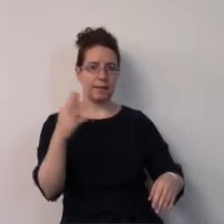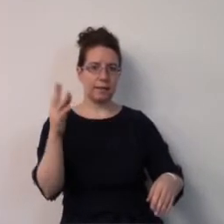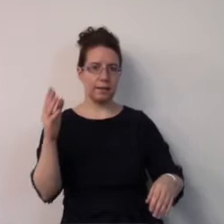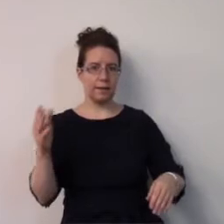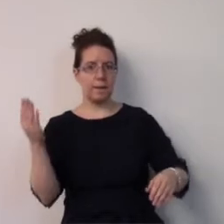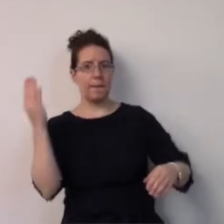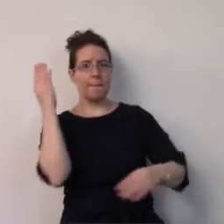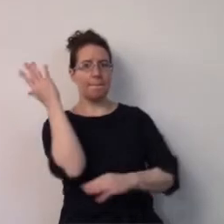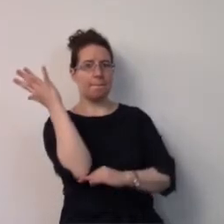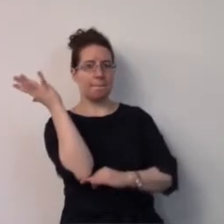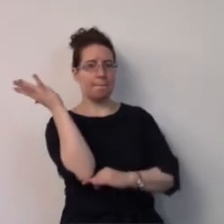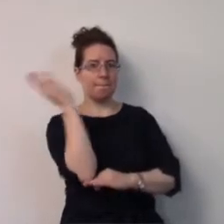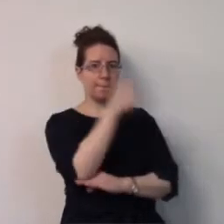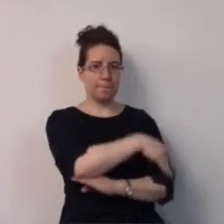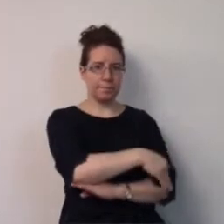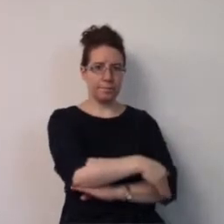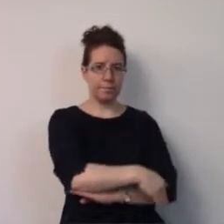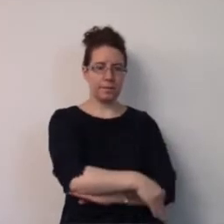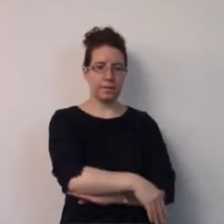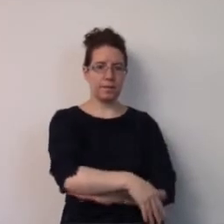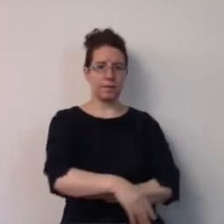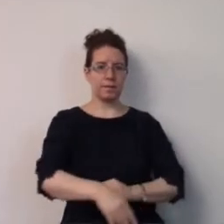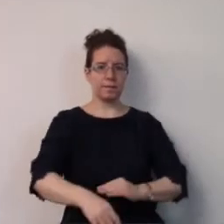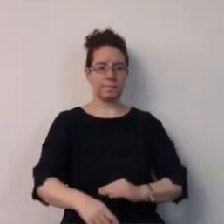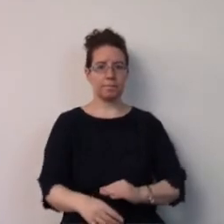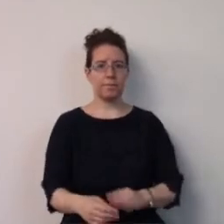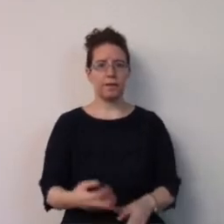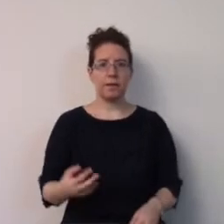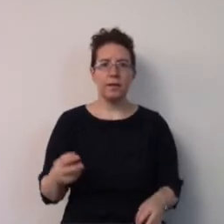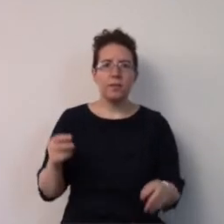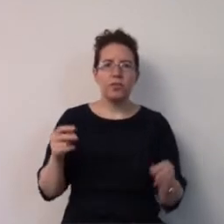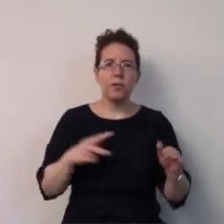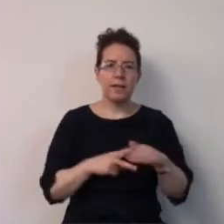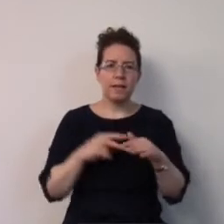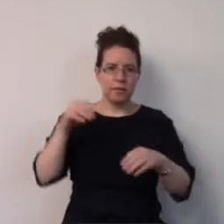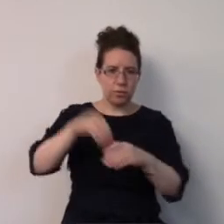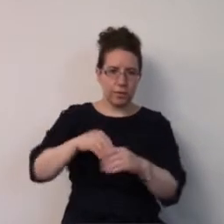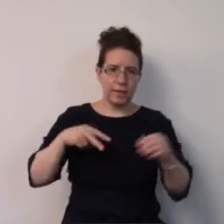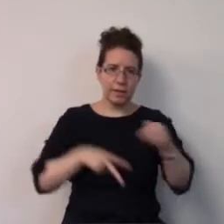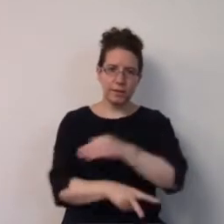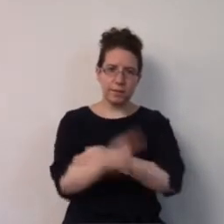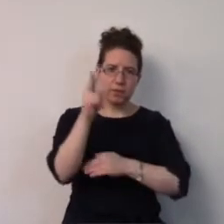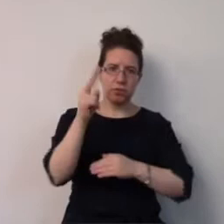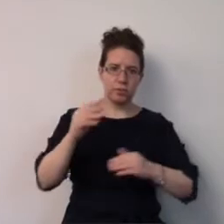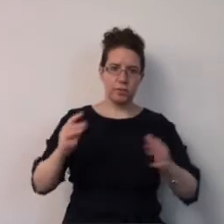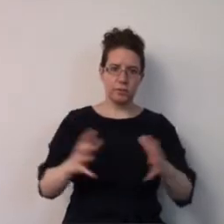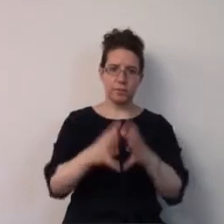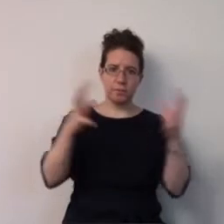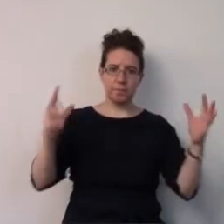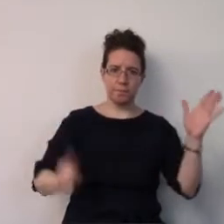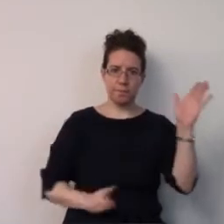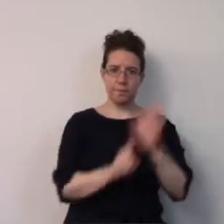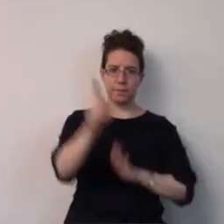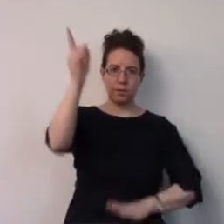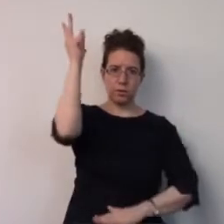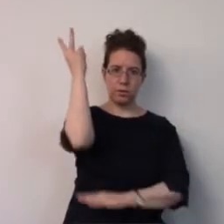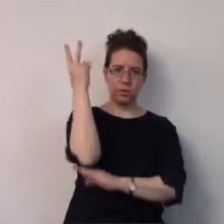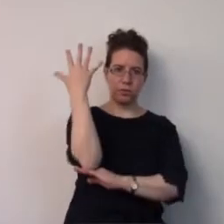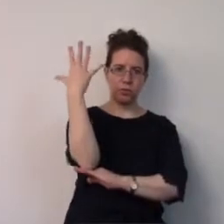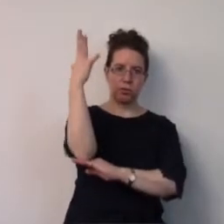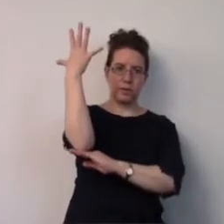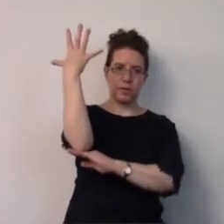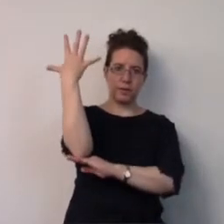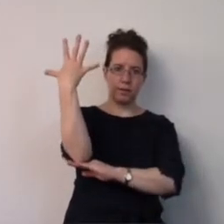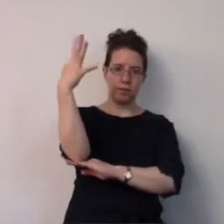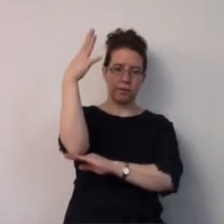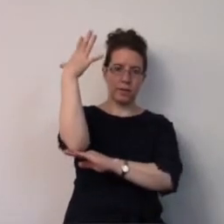tree down. That was the decree of the Holy One. And destroy it, yet leave the stump of the roots thereof in the earth. I just